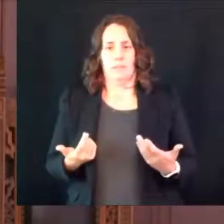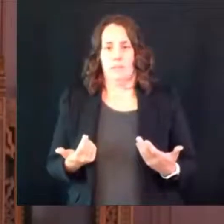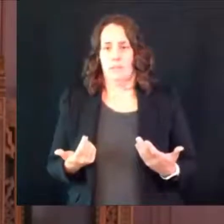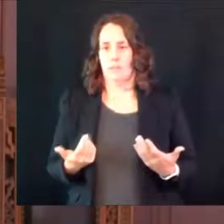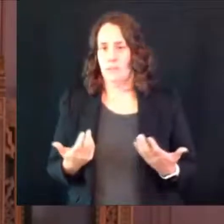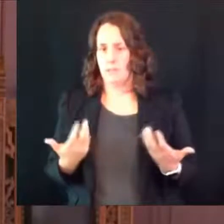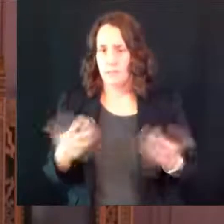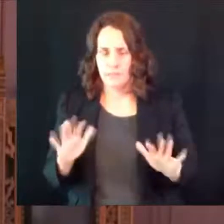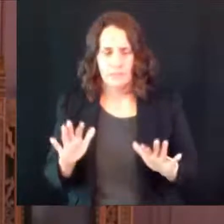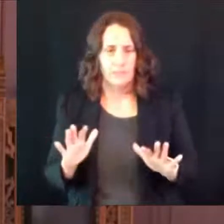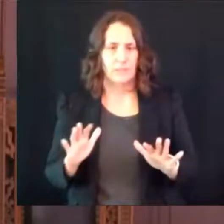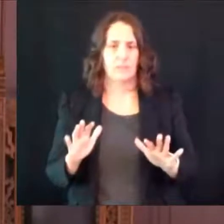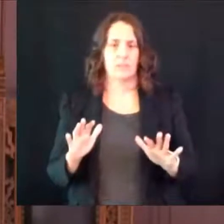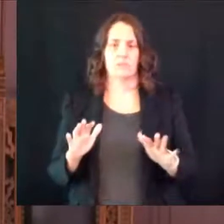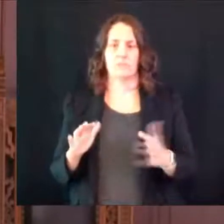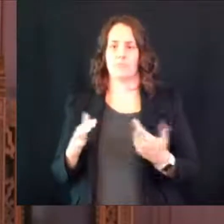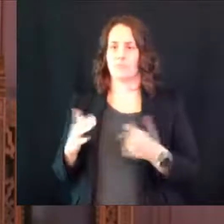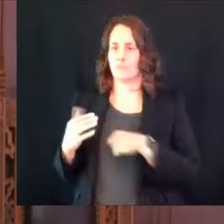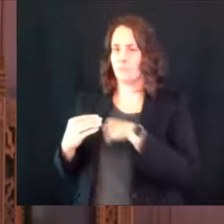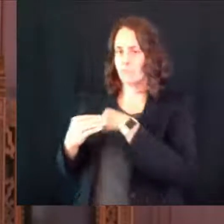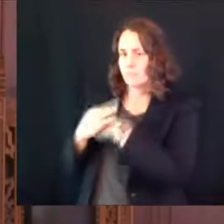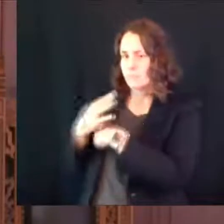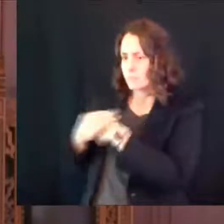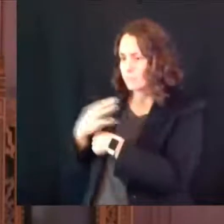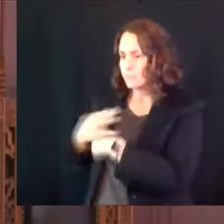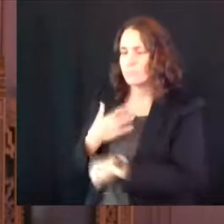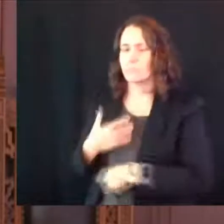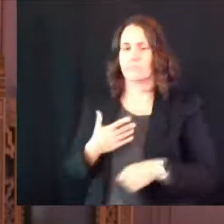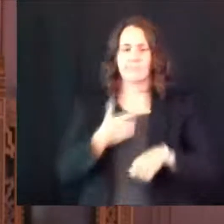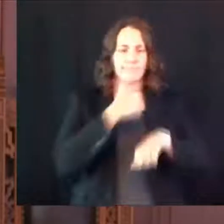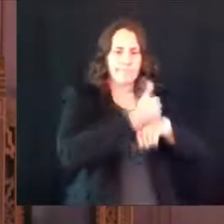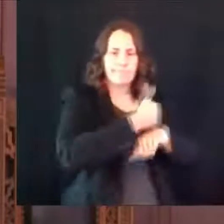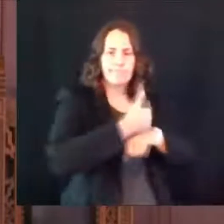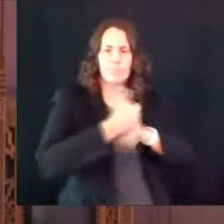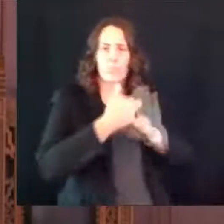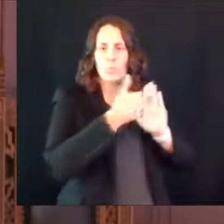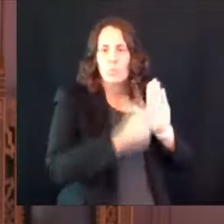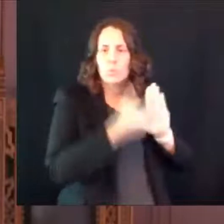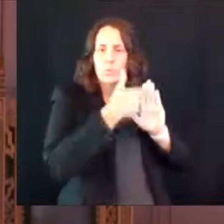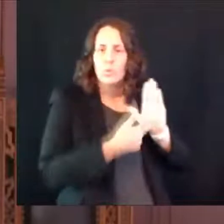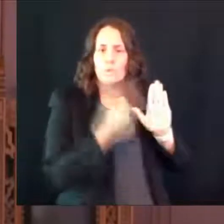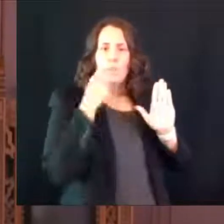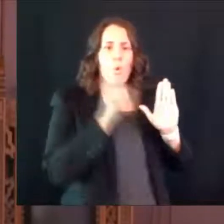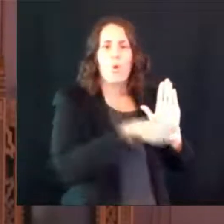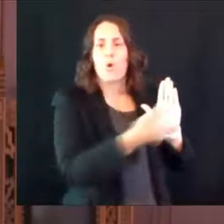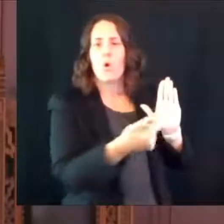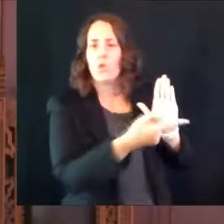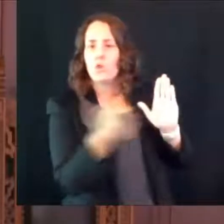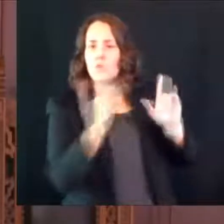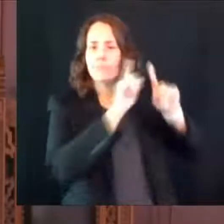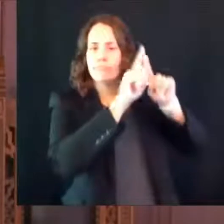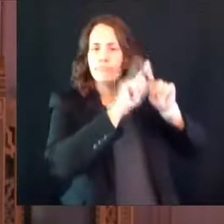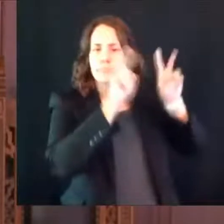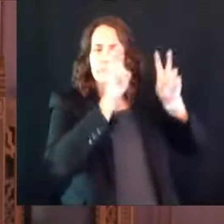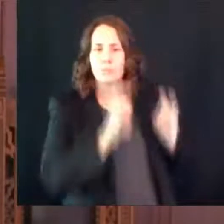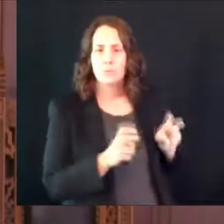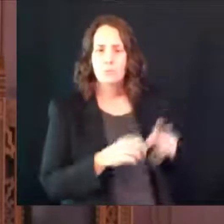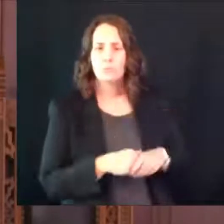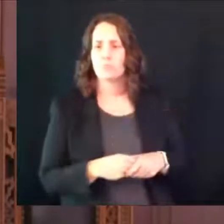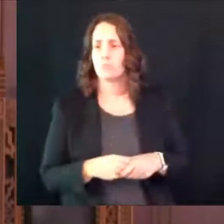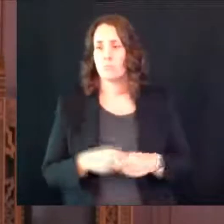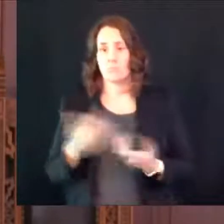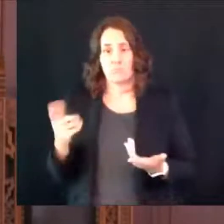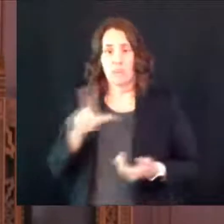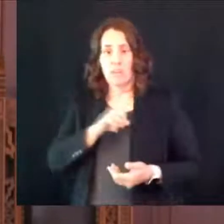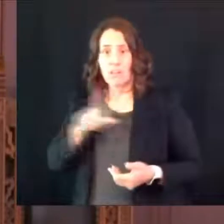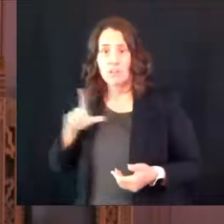legislature can come into session anytime they want to, and if they did, that'd be great. We could hear what